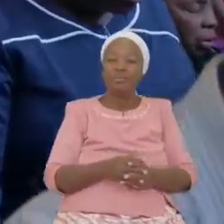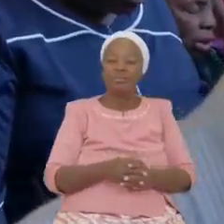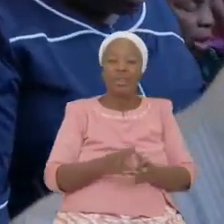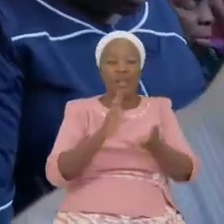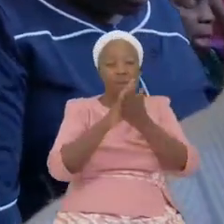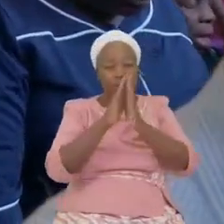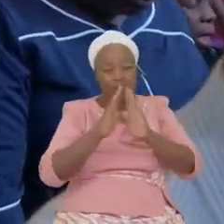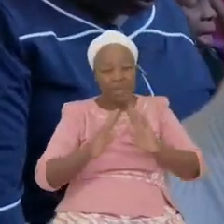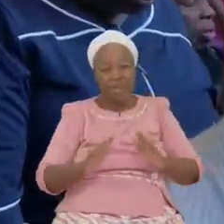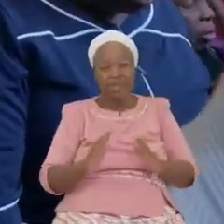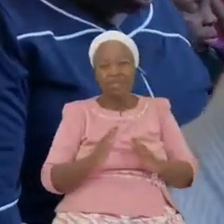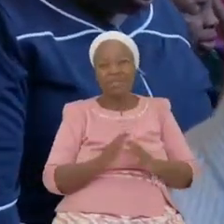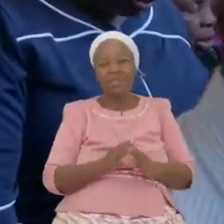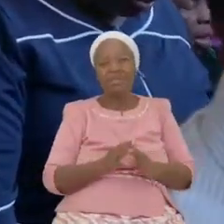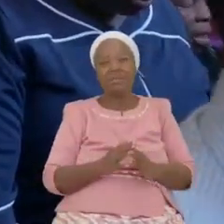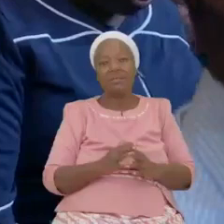Peace.